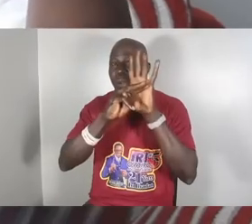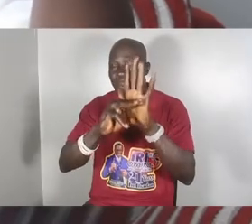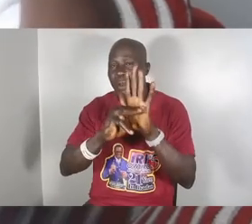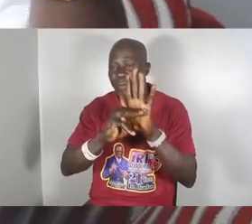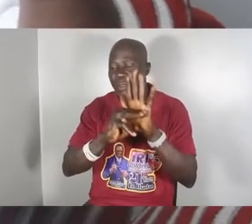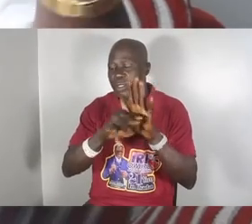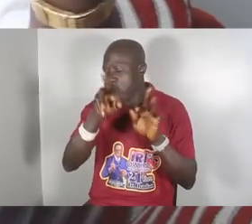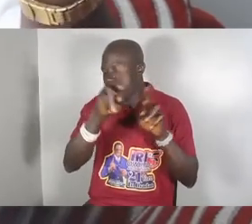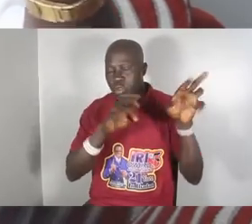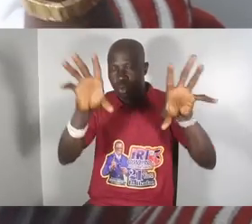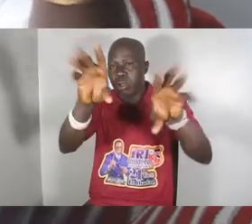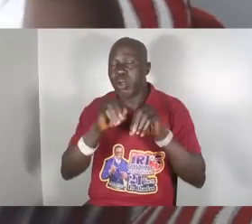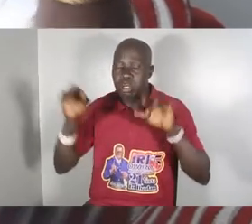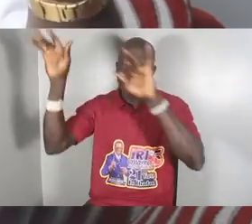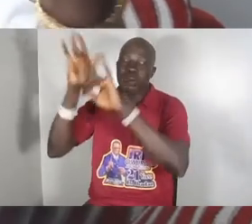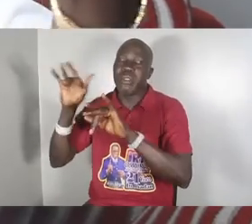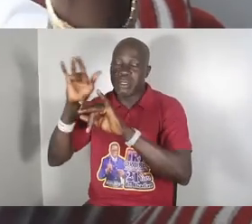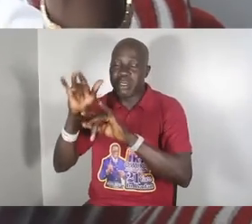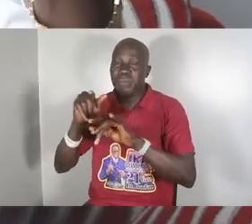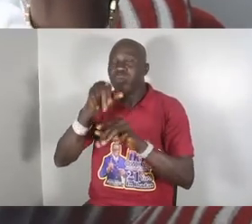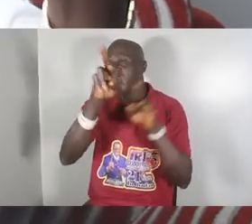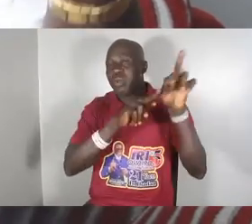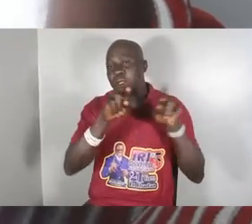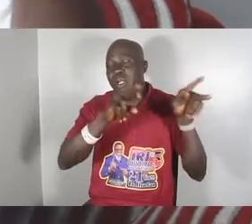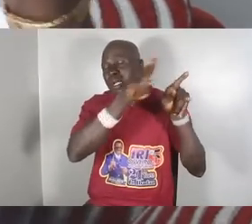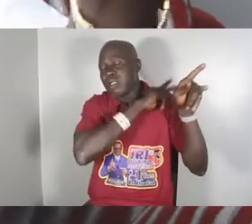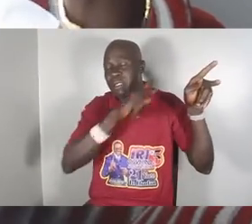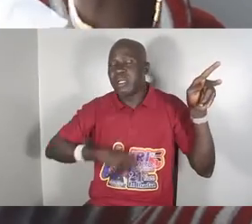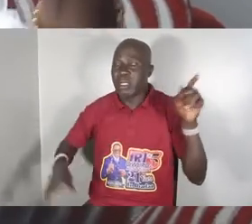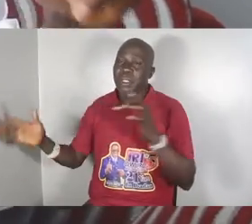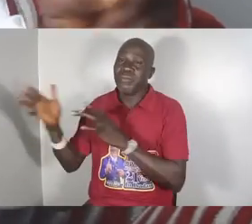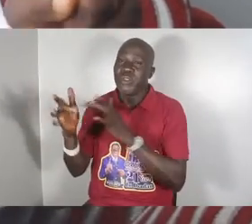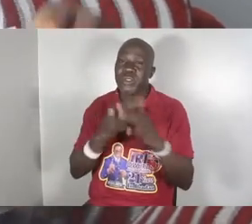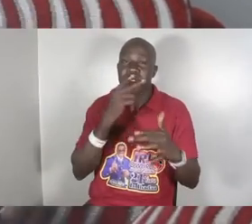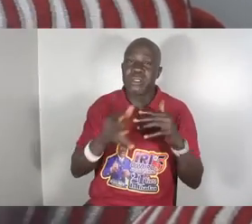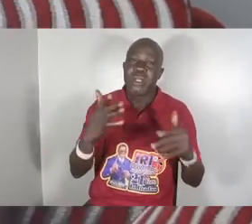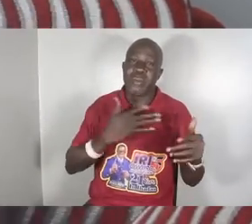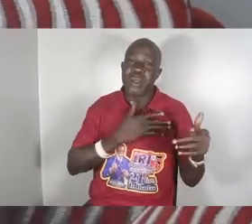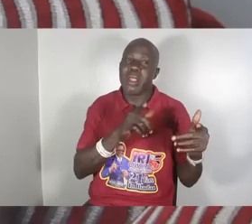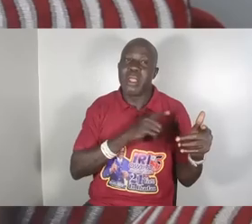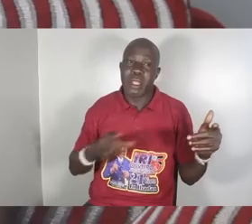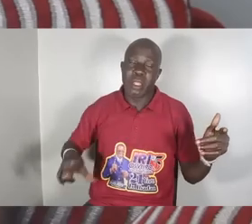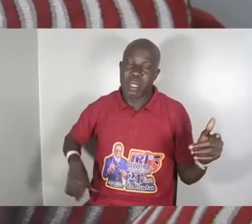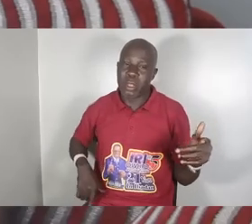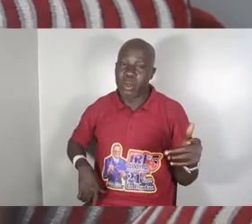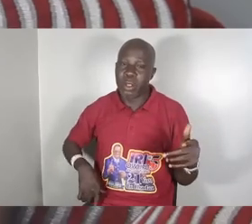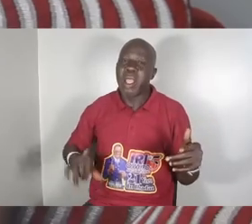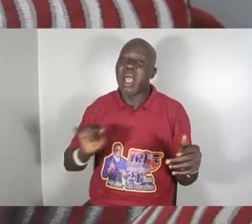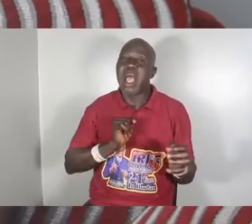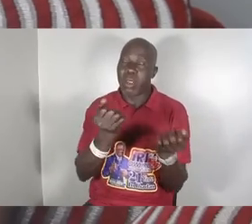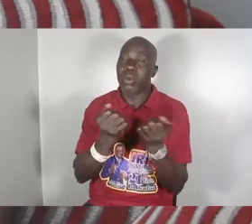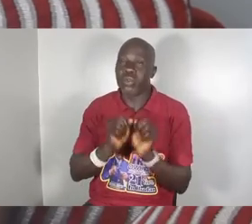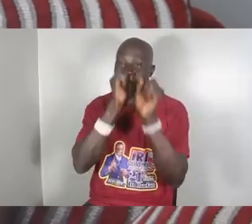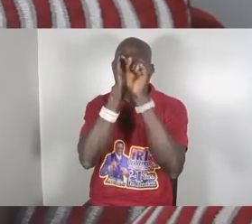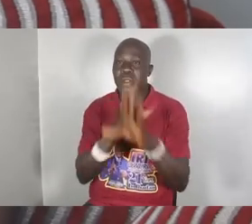pere ni mo fe lo pelu eyin omo Olorun a o de si se ranse to luwa ran wa ma a de fun eyin ose na I'll